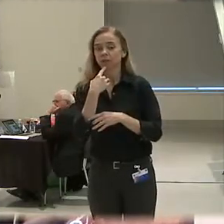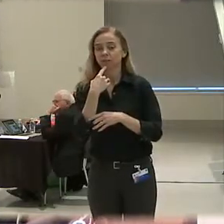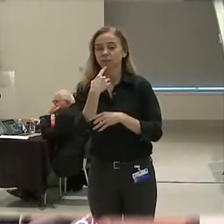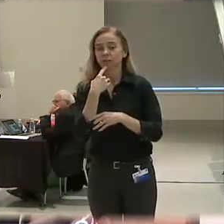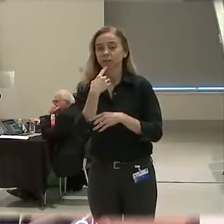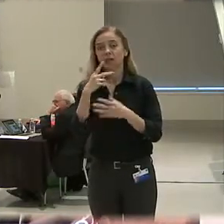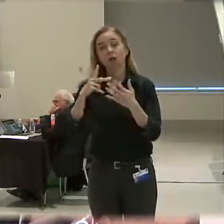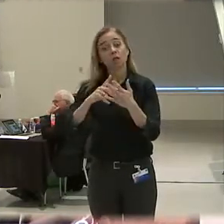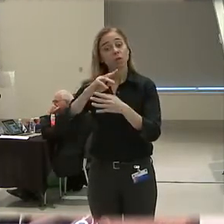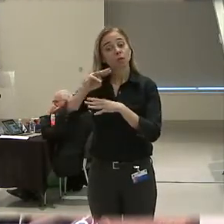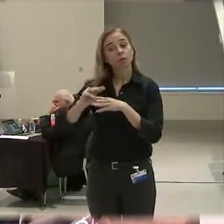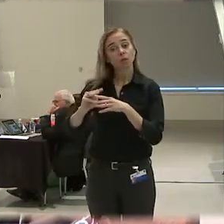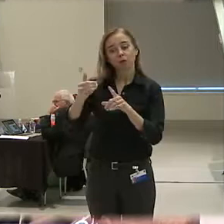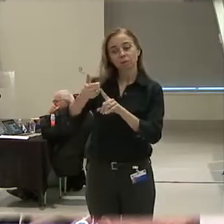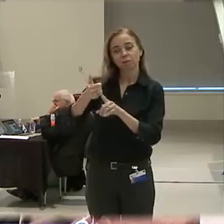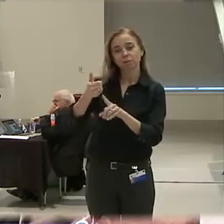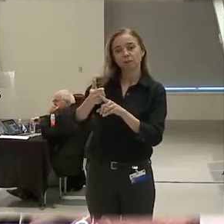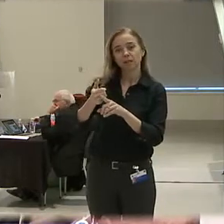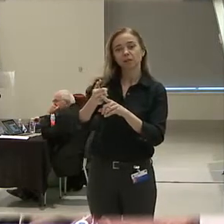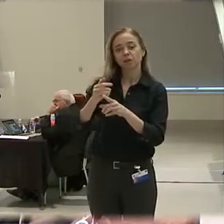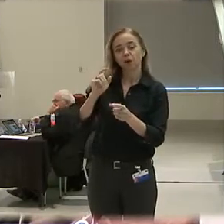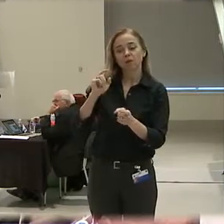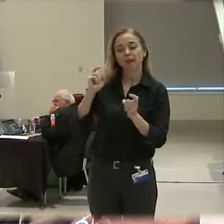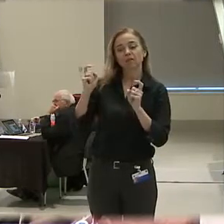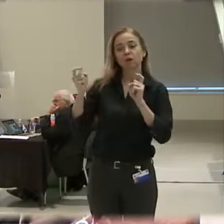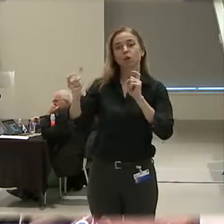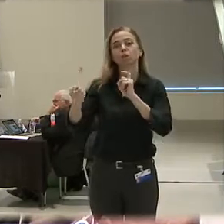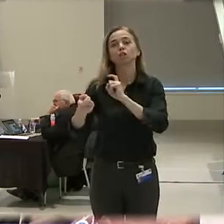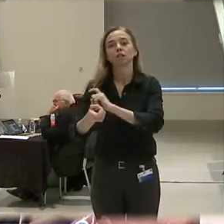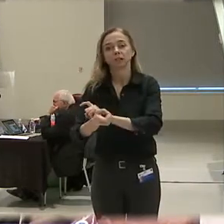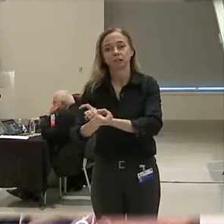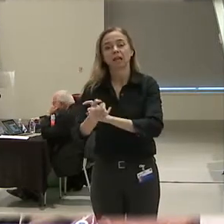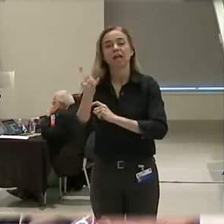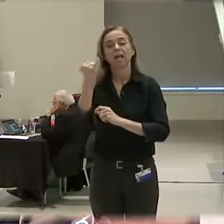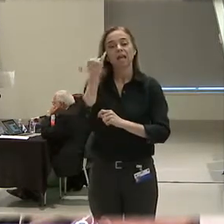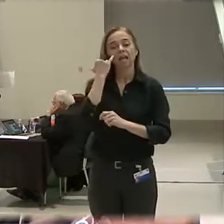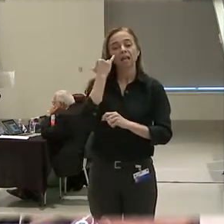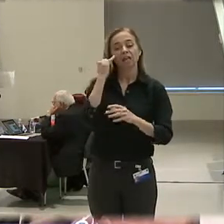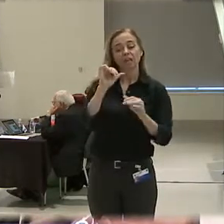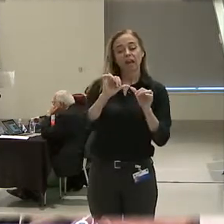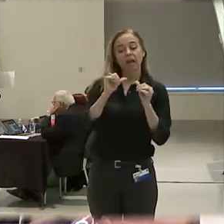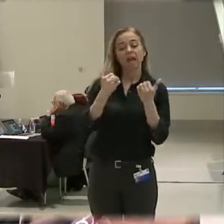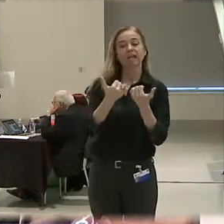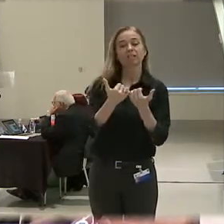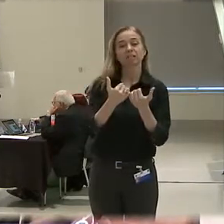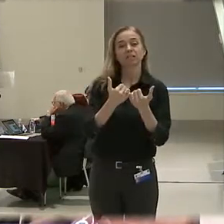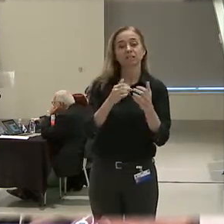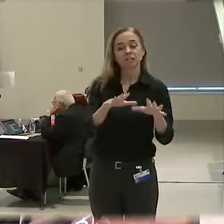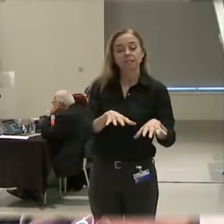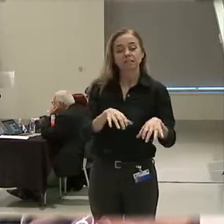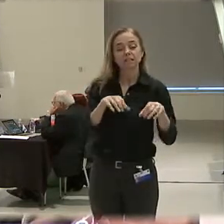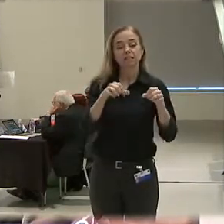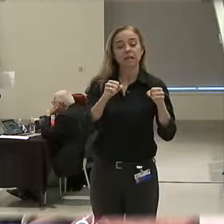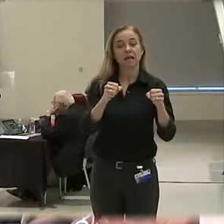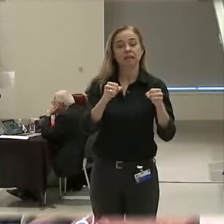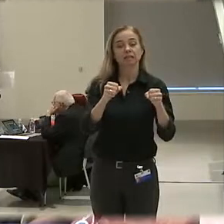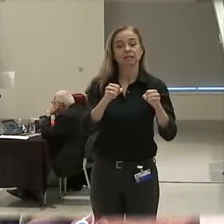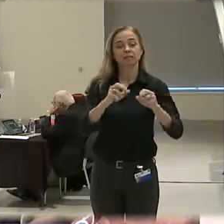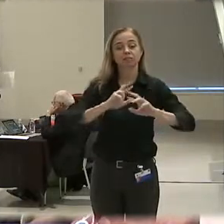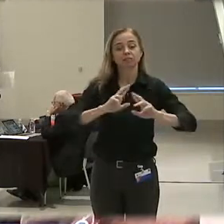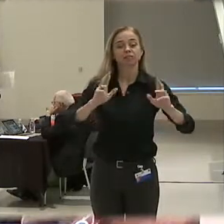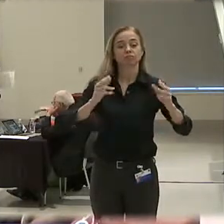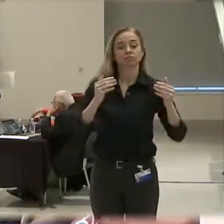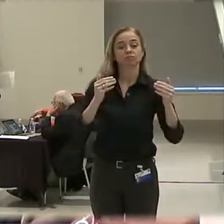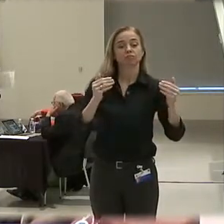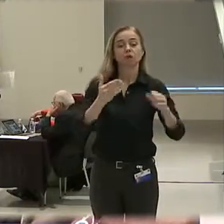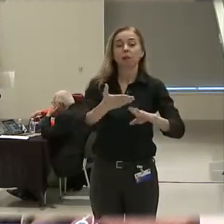these programs are an evolution. And if a police agency takes them on before it is ready, before it